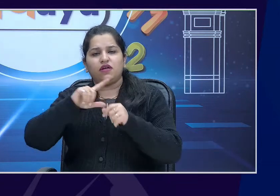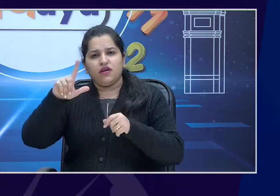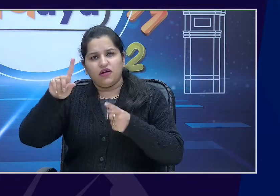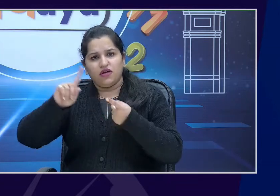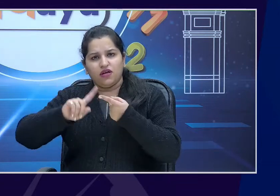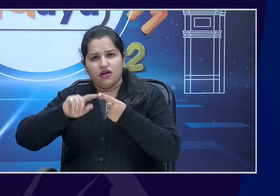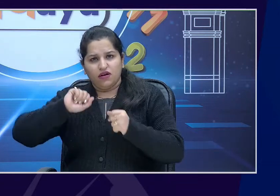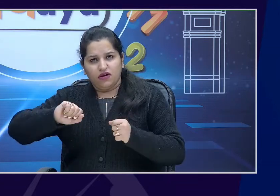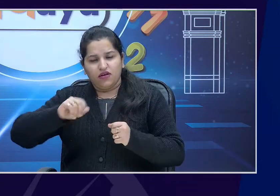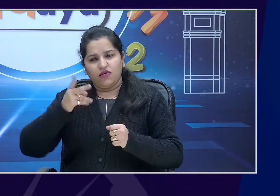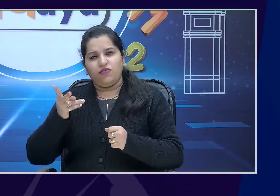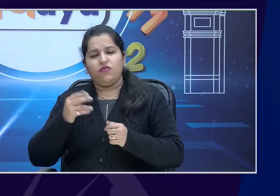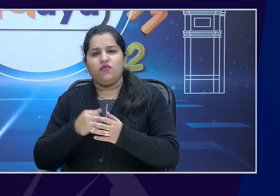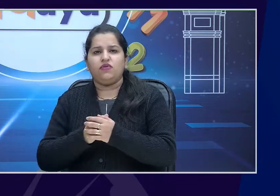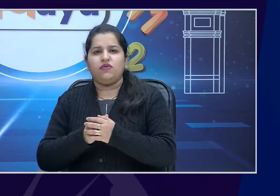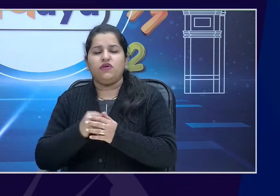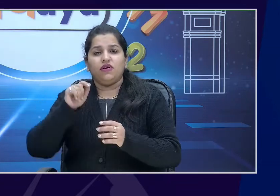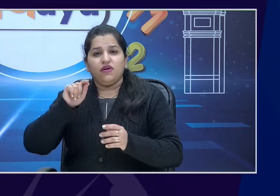diary, children, by